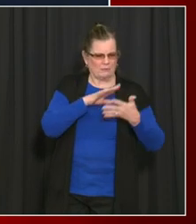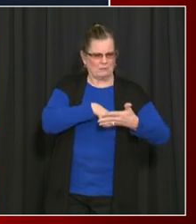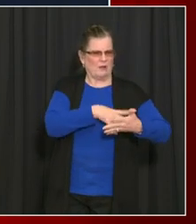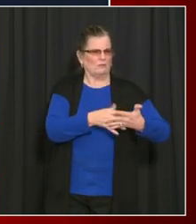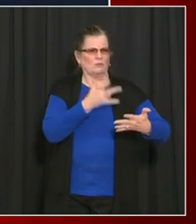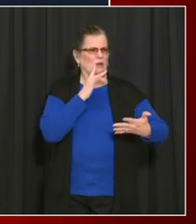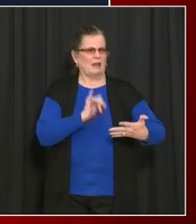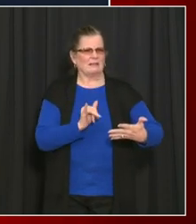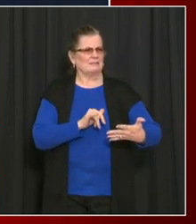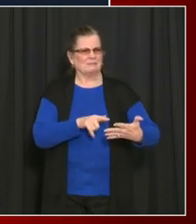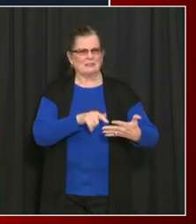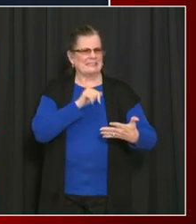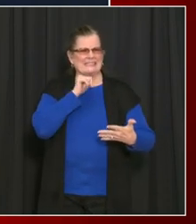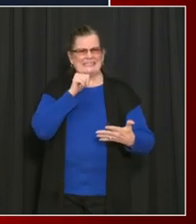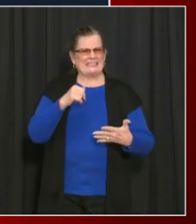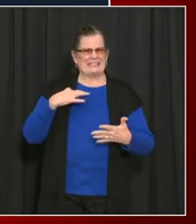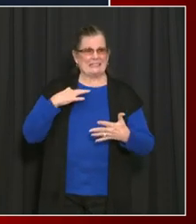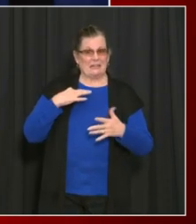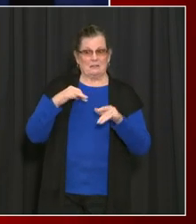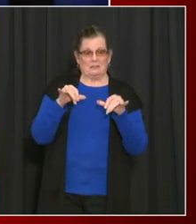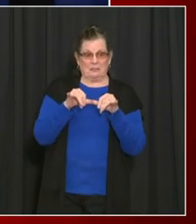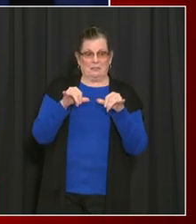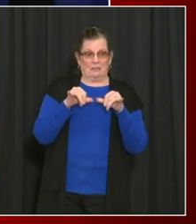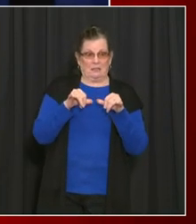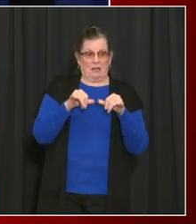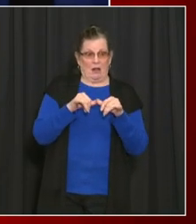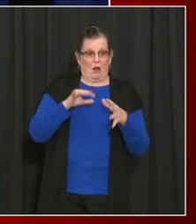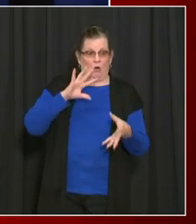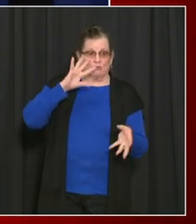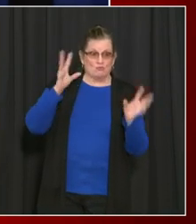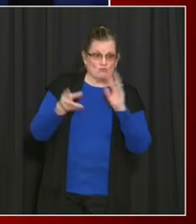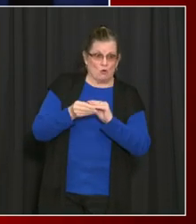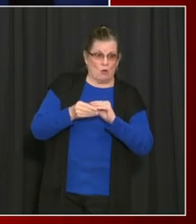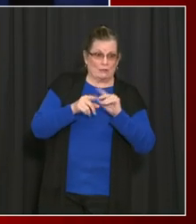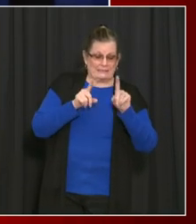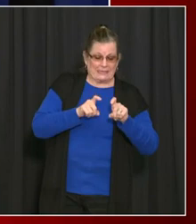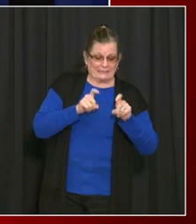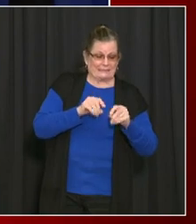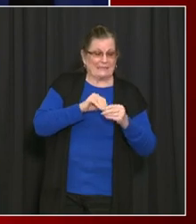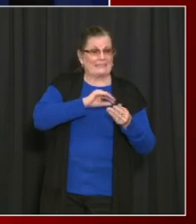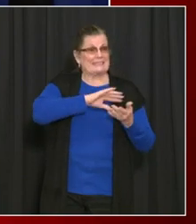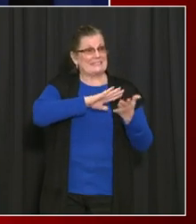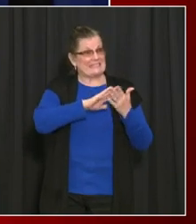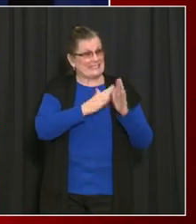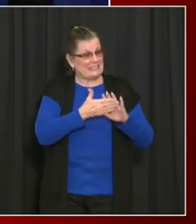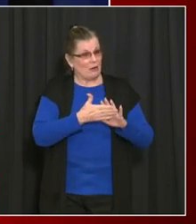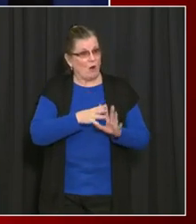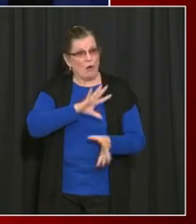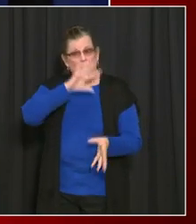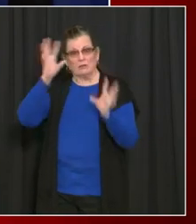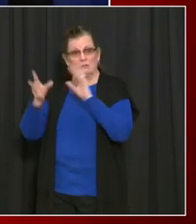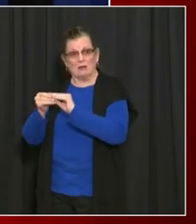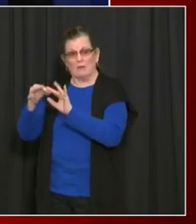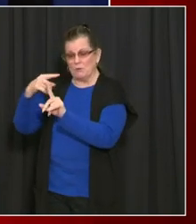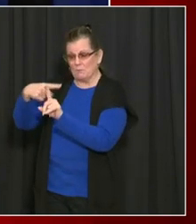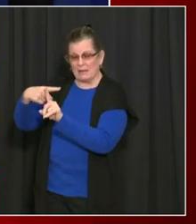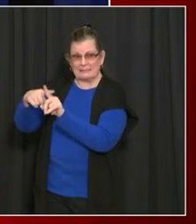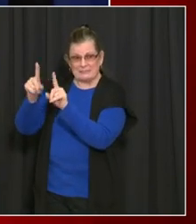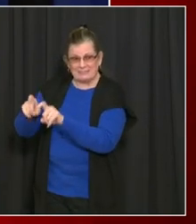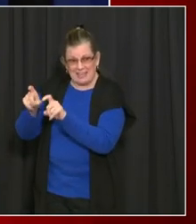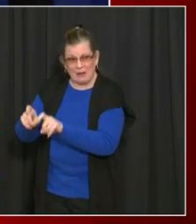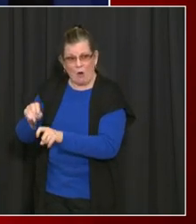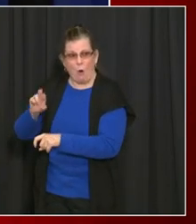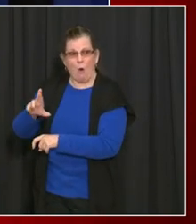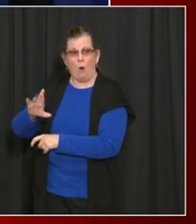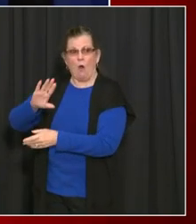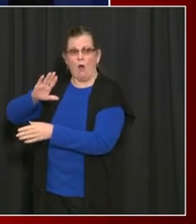to keep calculating the total number of tests done in the city, the total number of positive tests we have over the total number